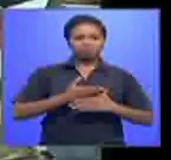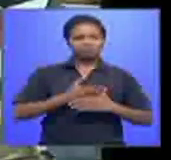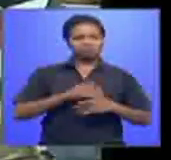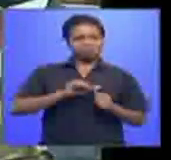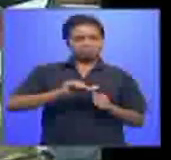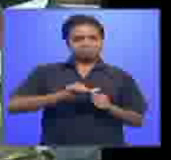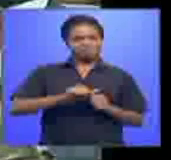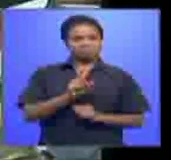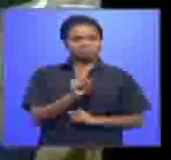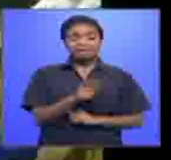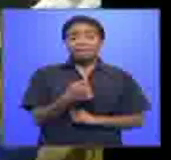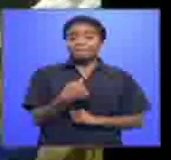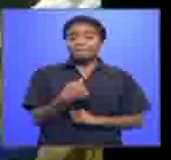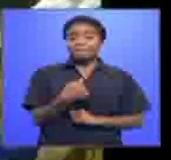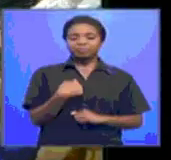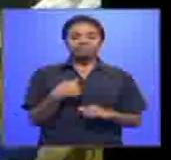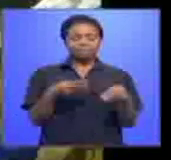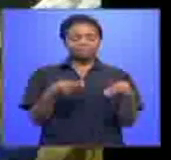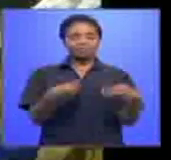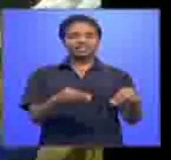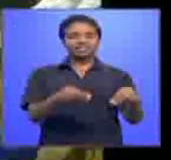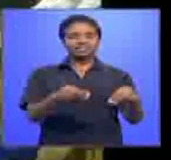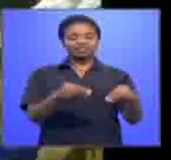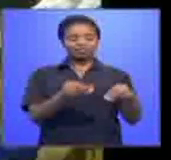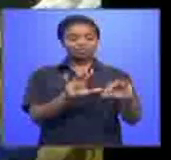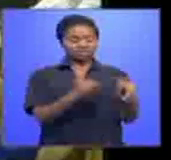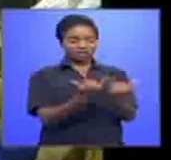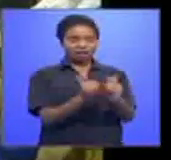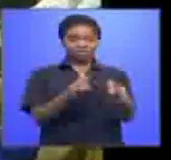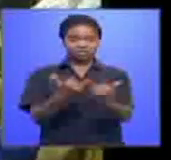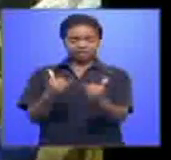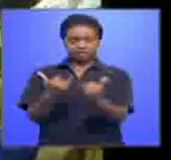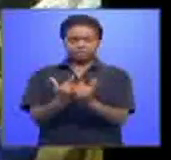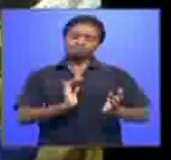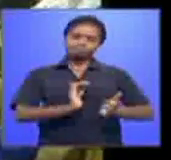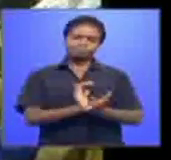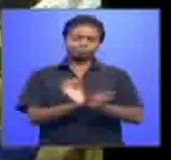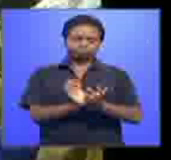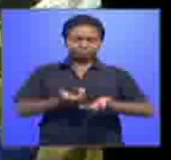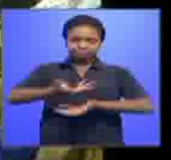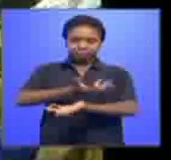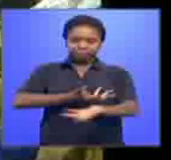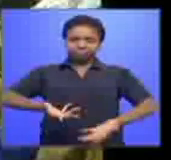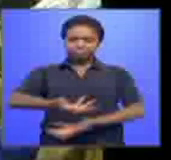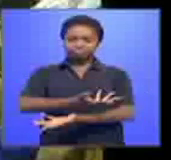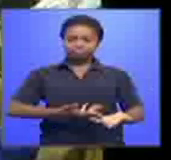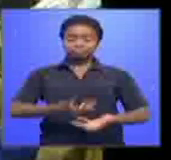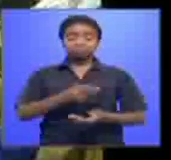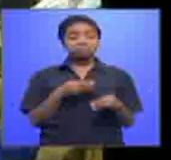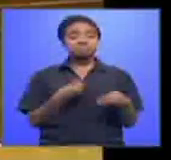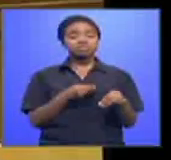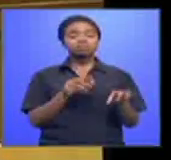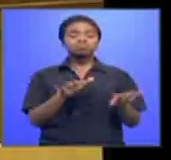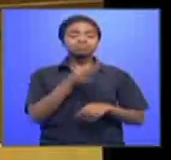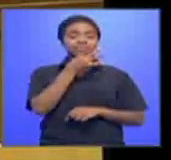In my last meeting with the business community, the sector indicated that for the economy